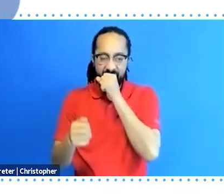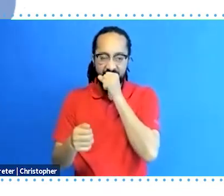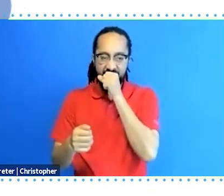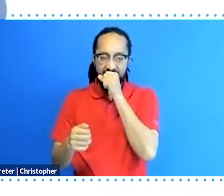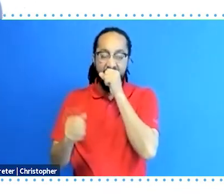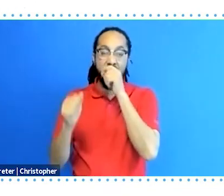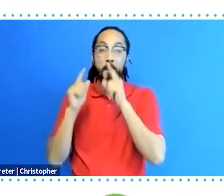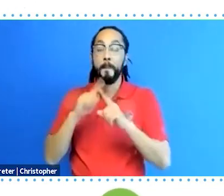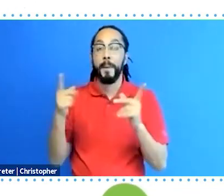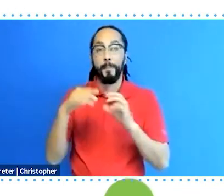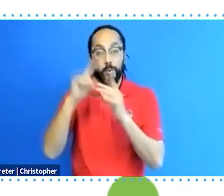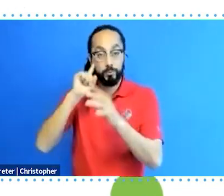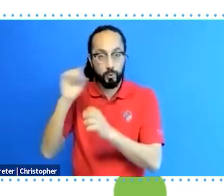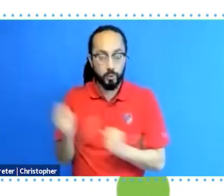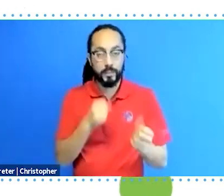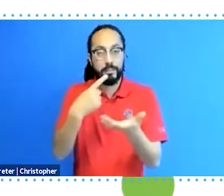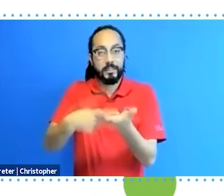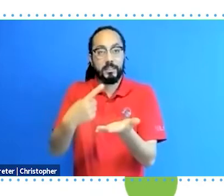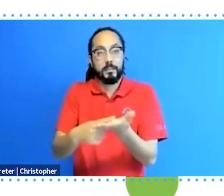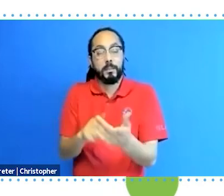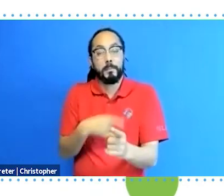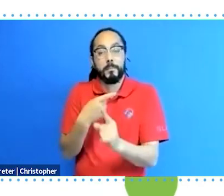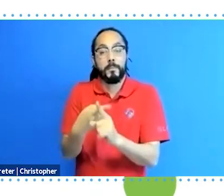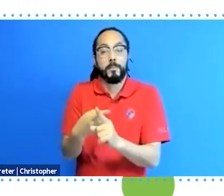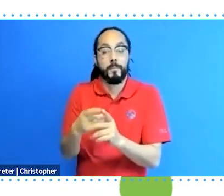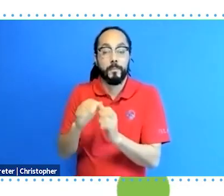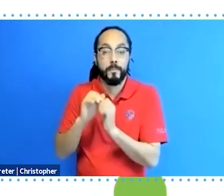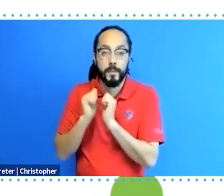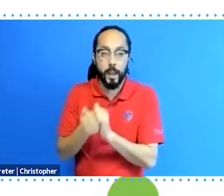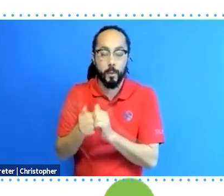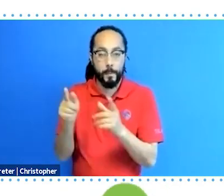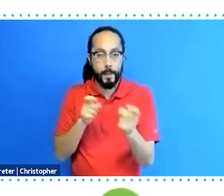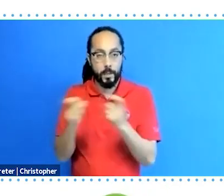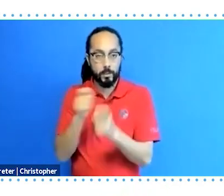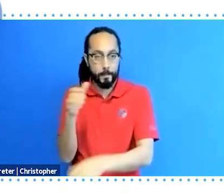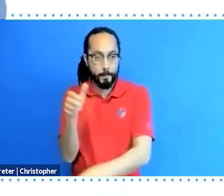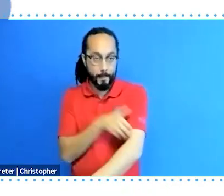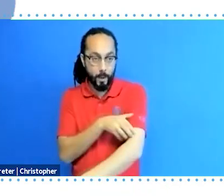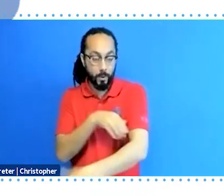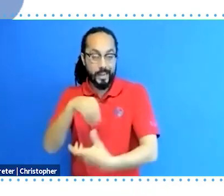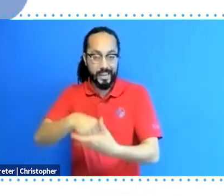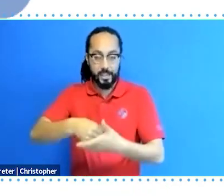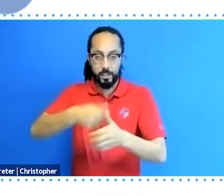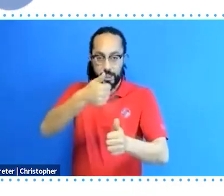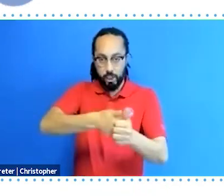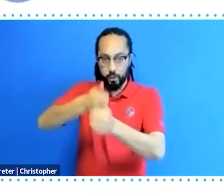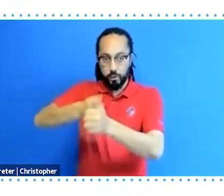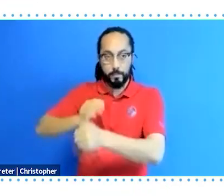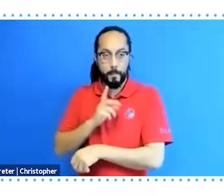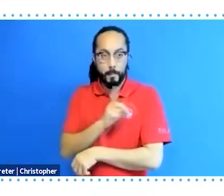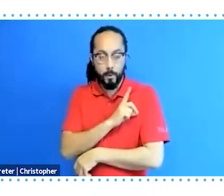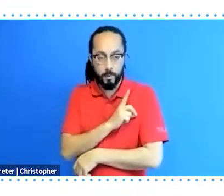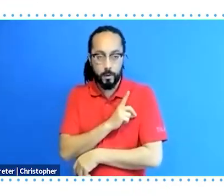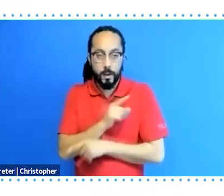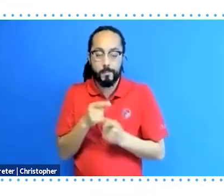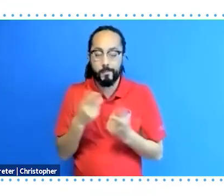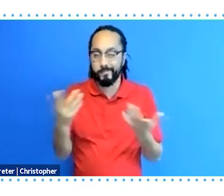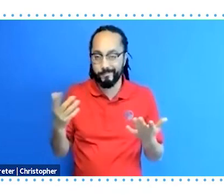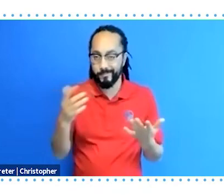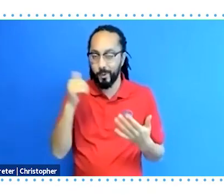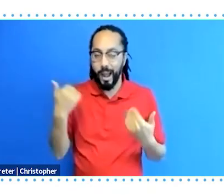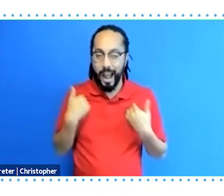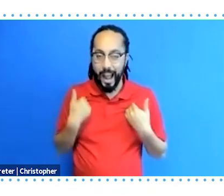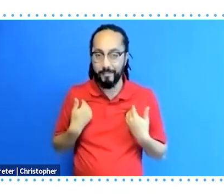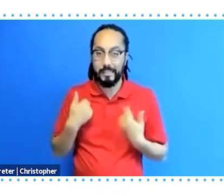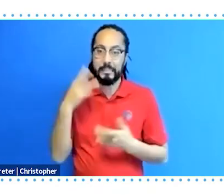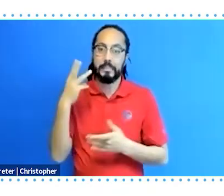tactical conversations about how you manage the power dynamics in individual boards, because we don't have 6